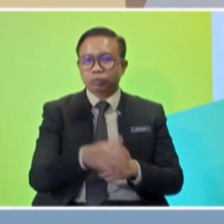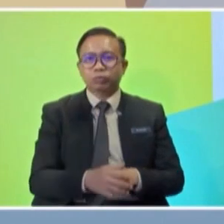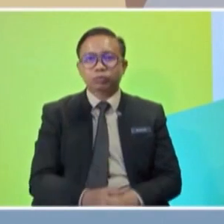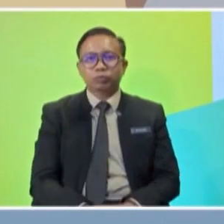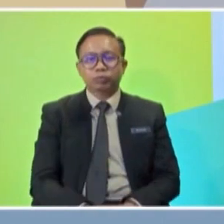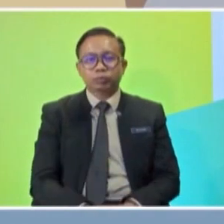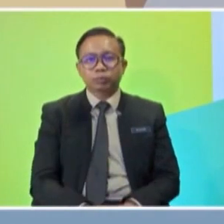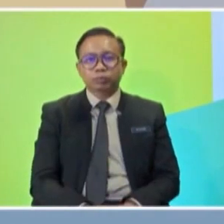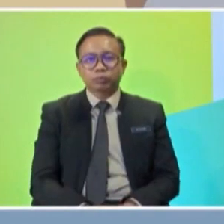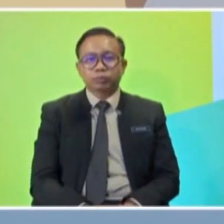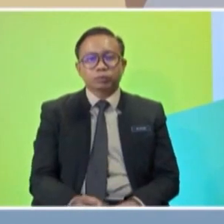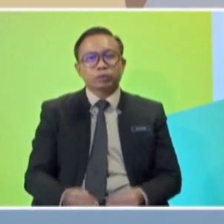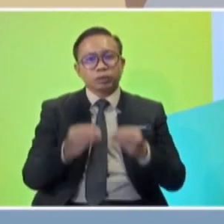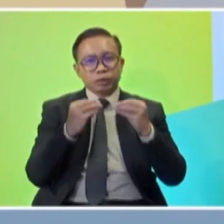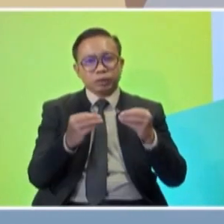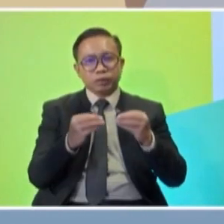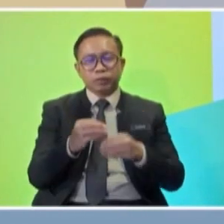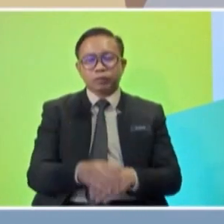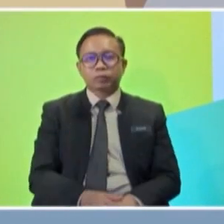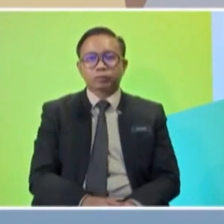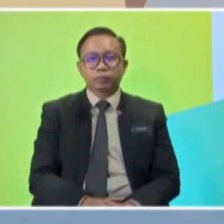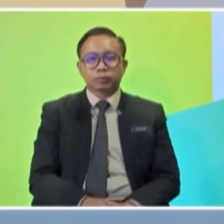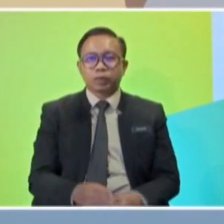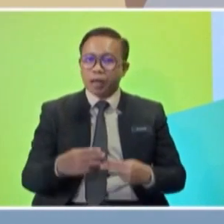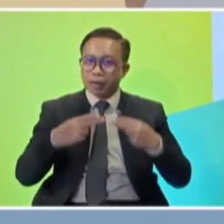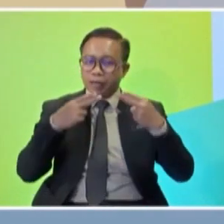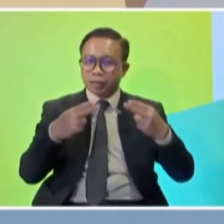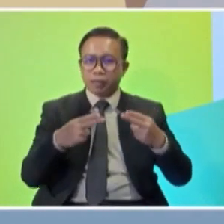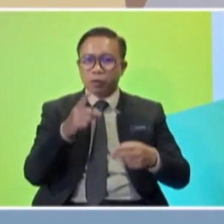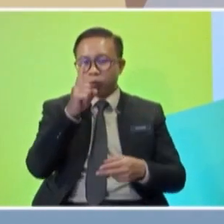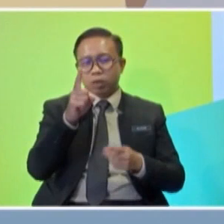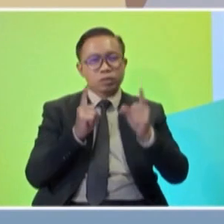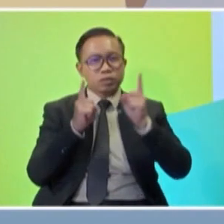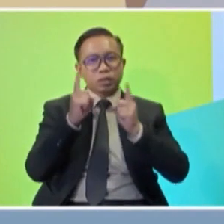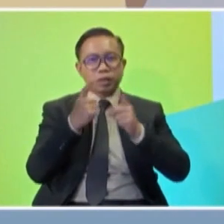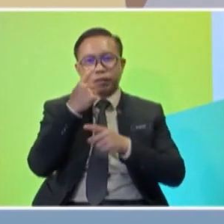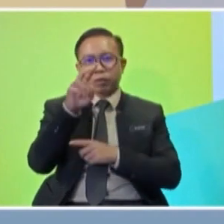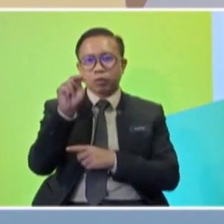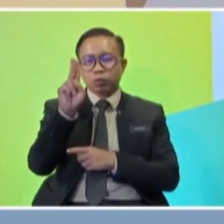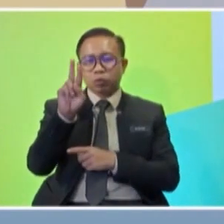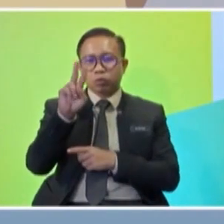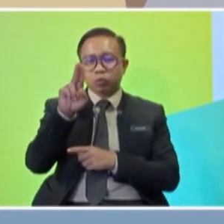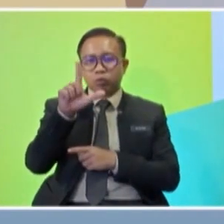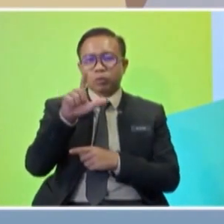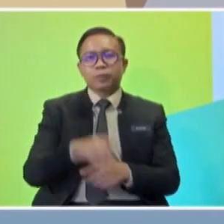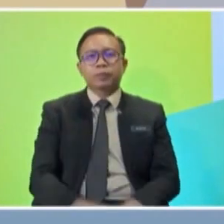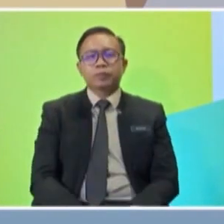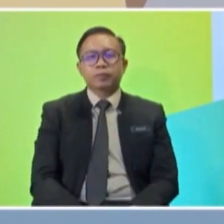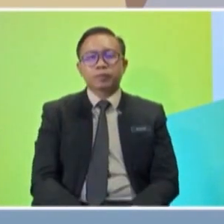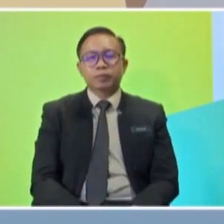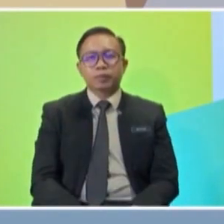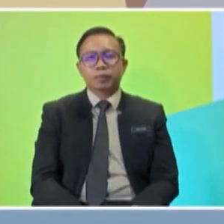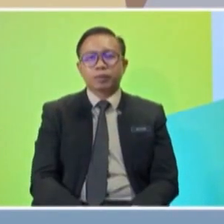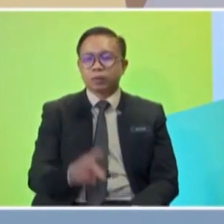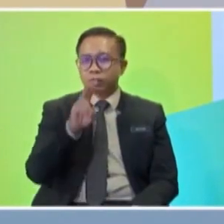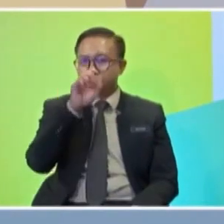Chris? We shall give her a reward. Yes! Okay. 1 star for Nurul. Alright. Okay, let's see the second question.